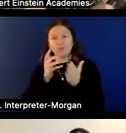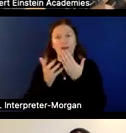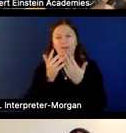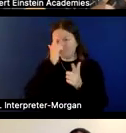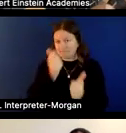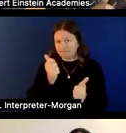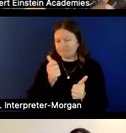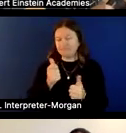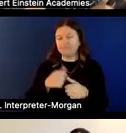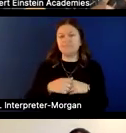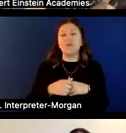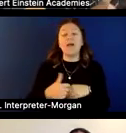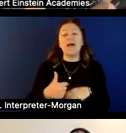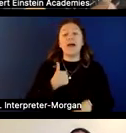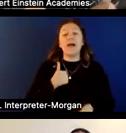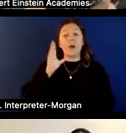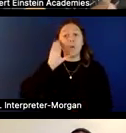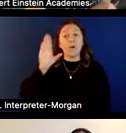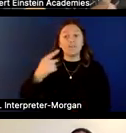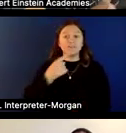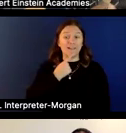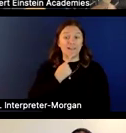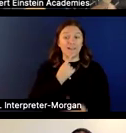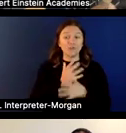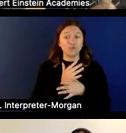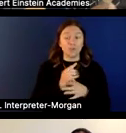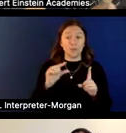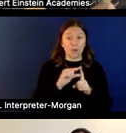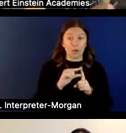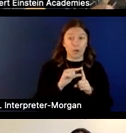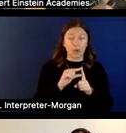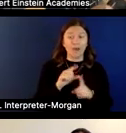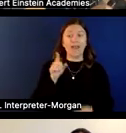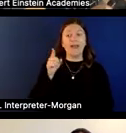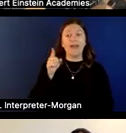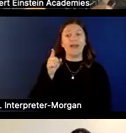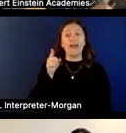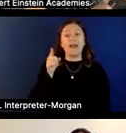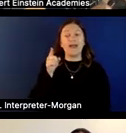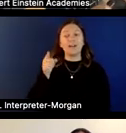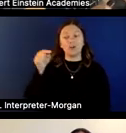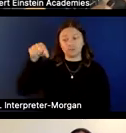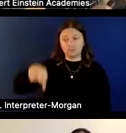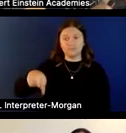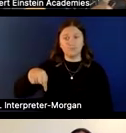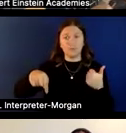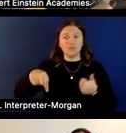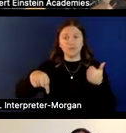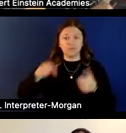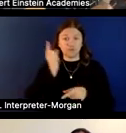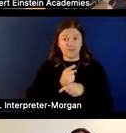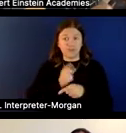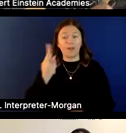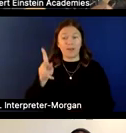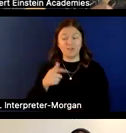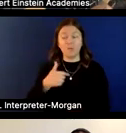I'm gonna say the German word and you just tap on the English translation. Yeah, so I say the German word